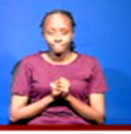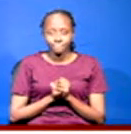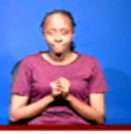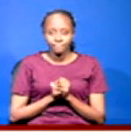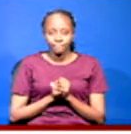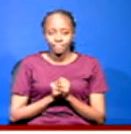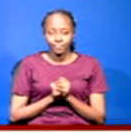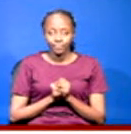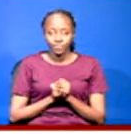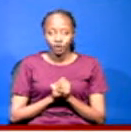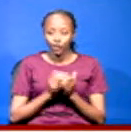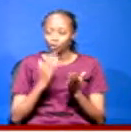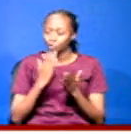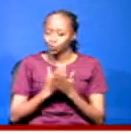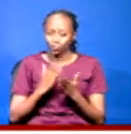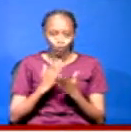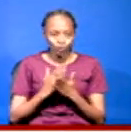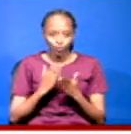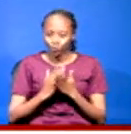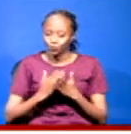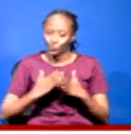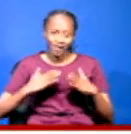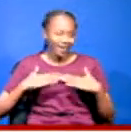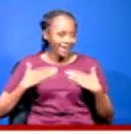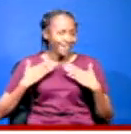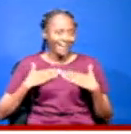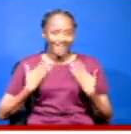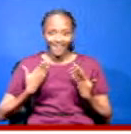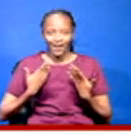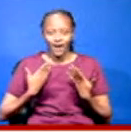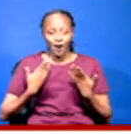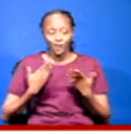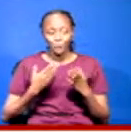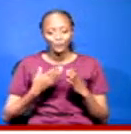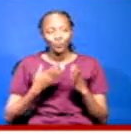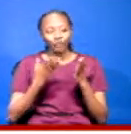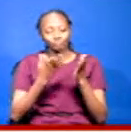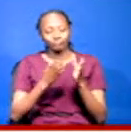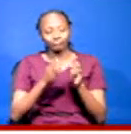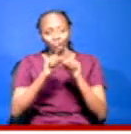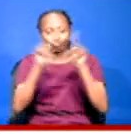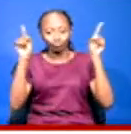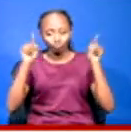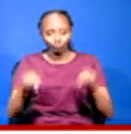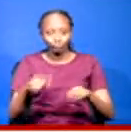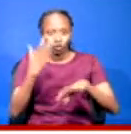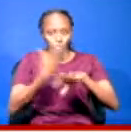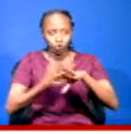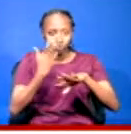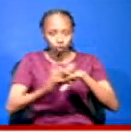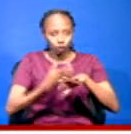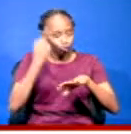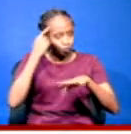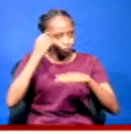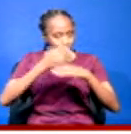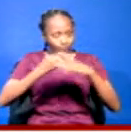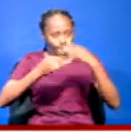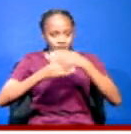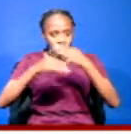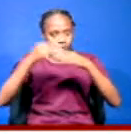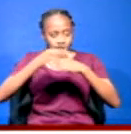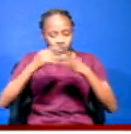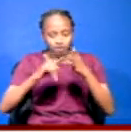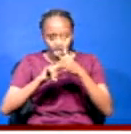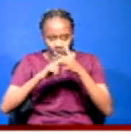It has been a pleasure and an honor to lay the foundation stone for the development of this university, and we